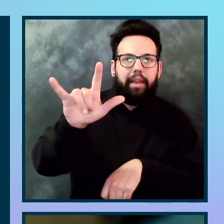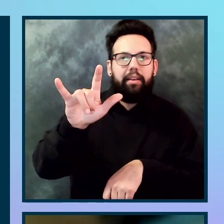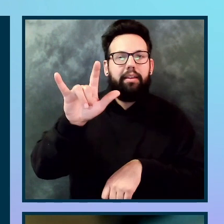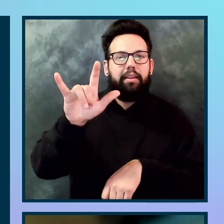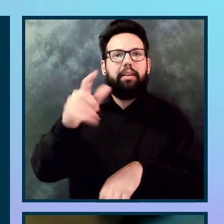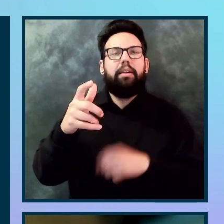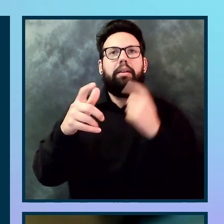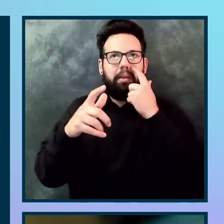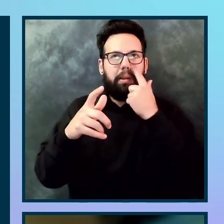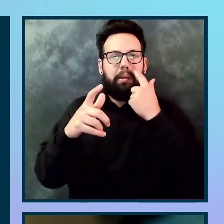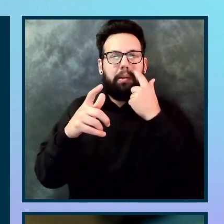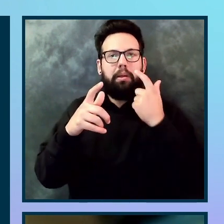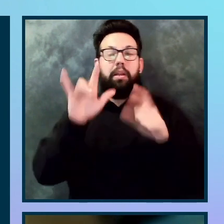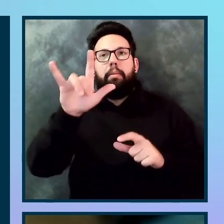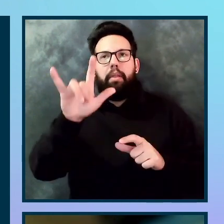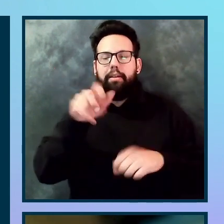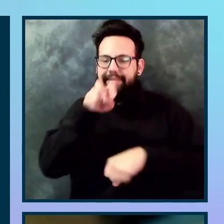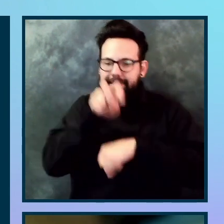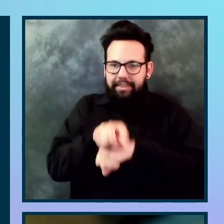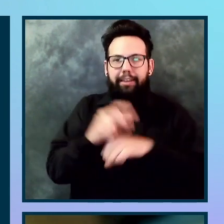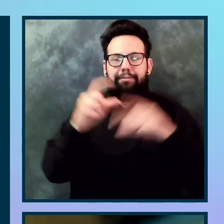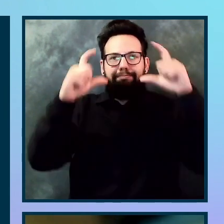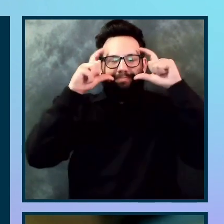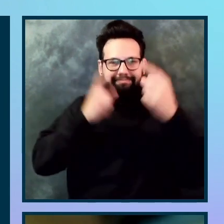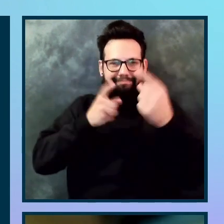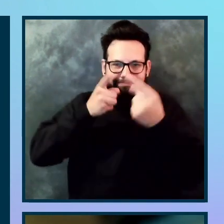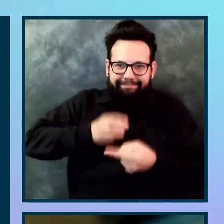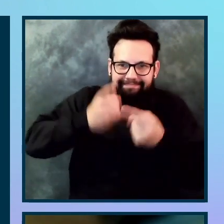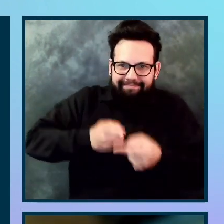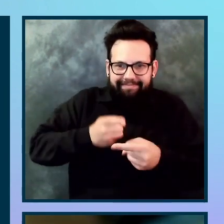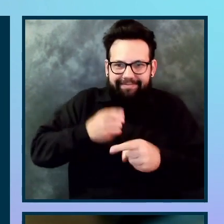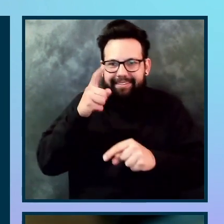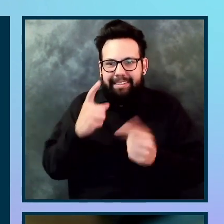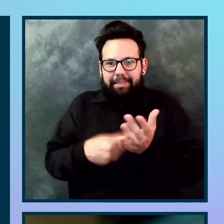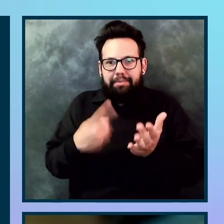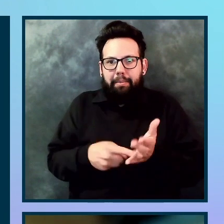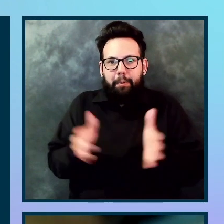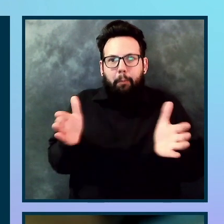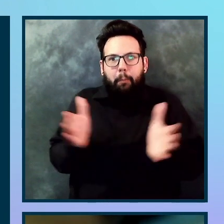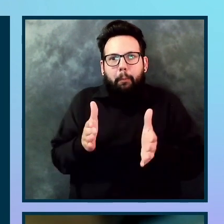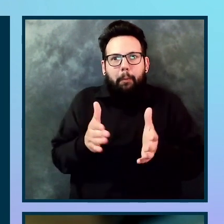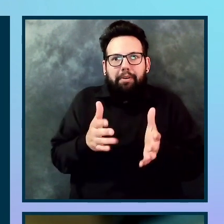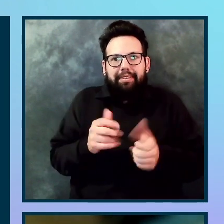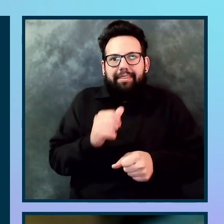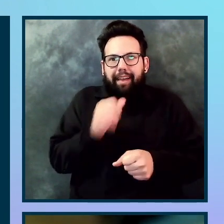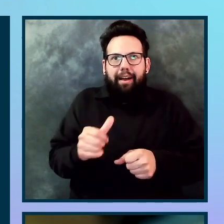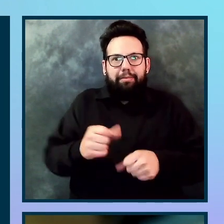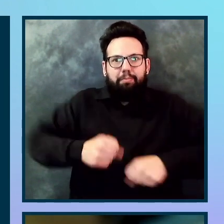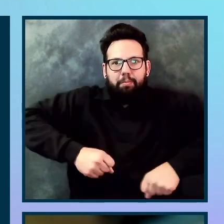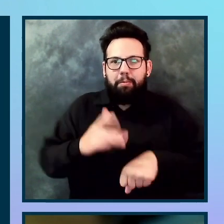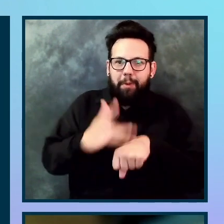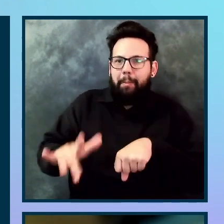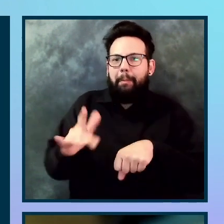really difficult to use because I can't always change how much room I have inside of that space. So we want to be mindful of